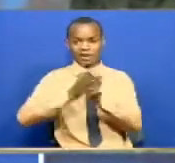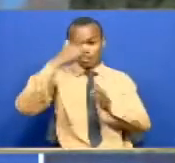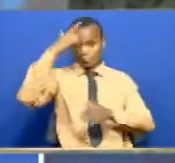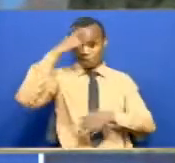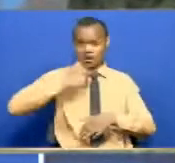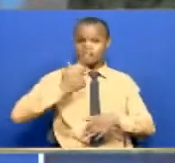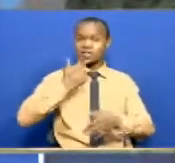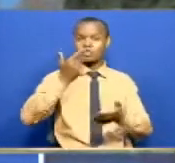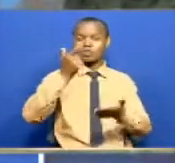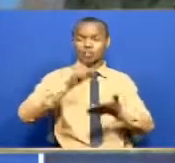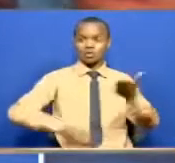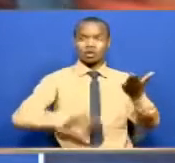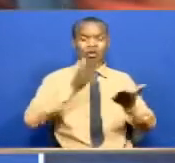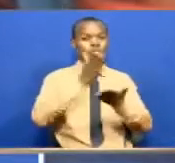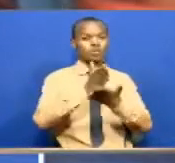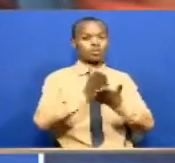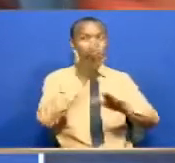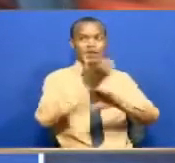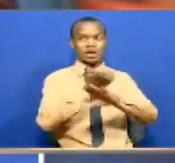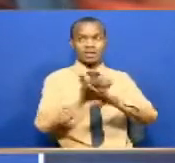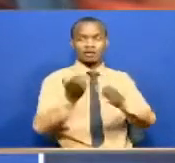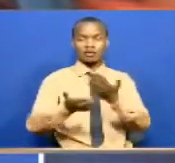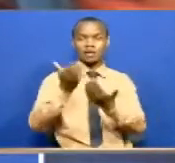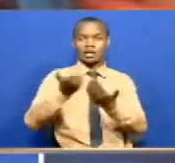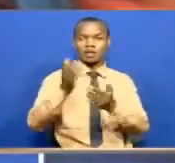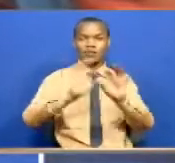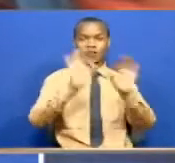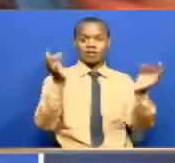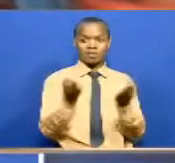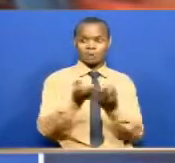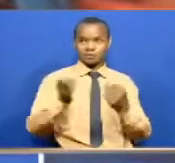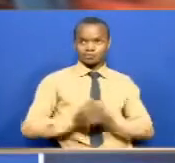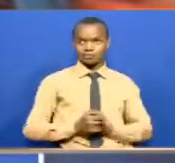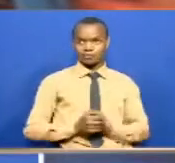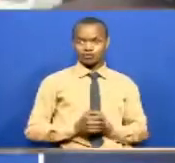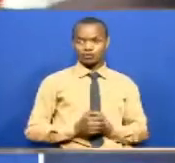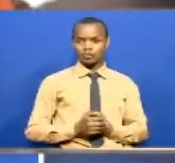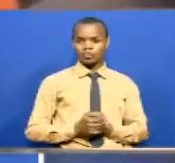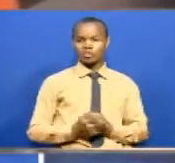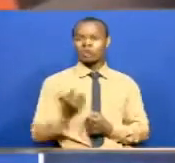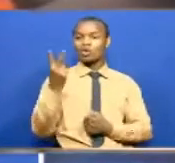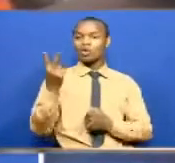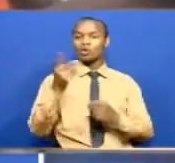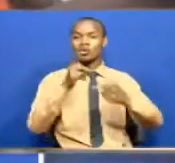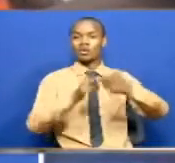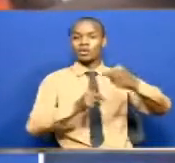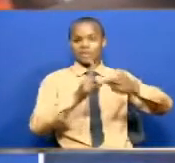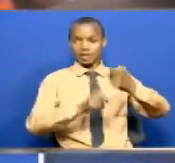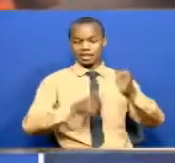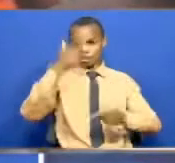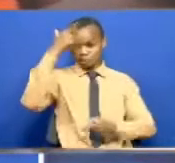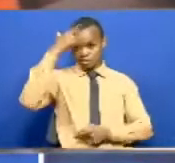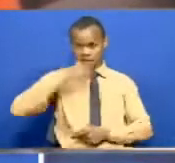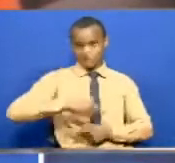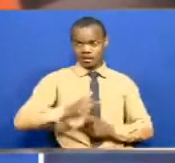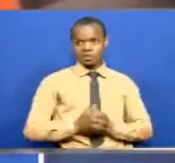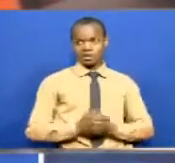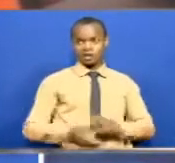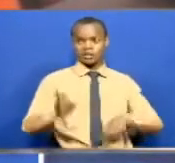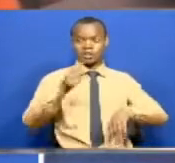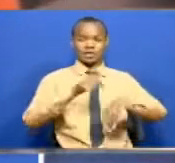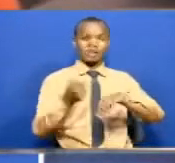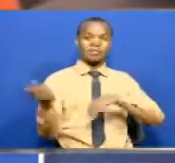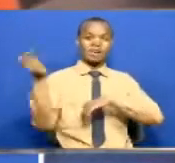his family in his condition. Sasa ni mwaka mbili haoni. Sasa kuletwa hapa, mimi naona mzuri